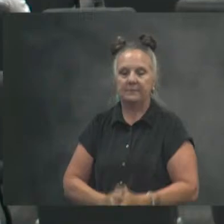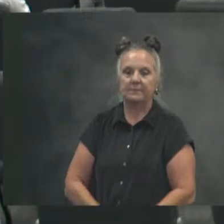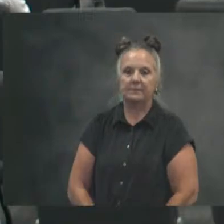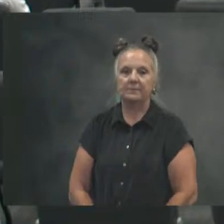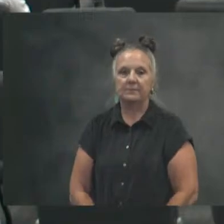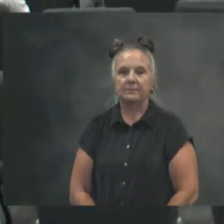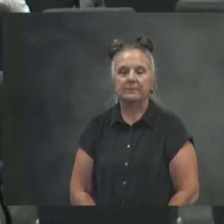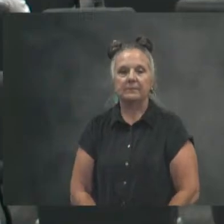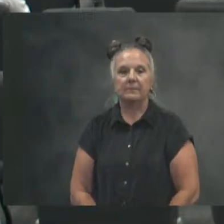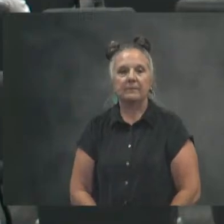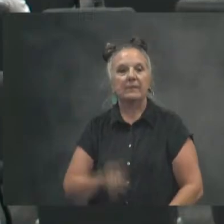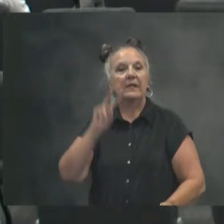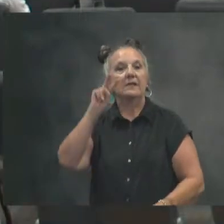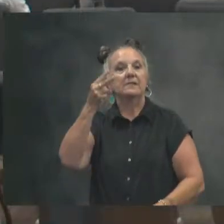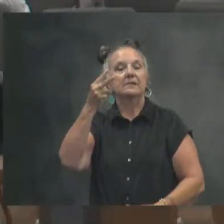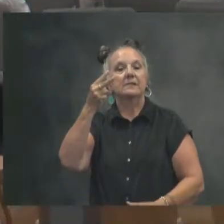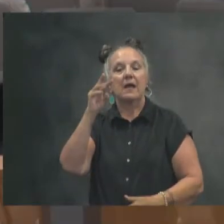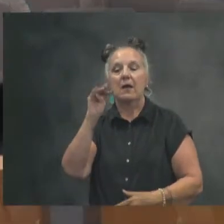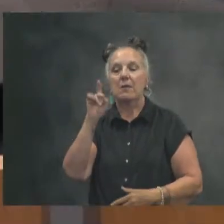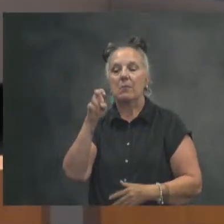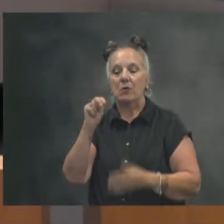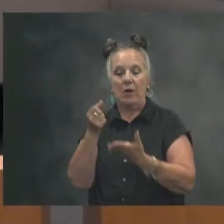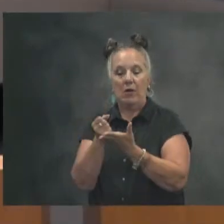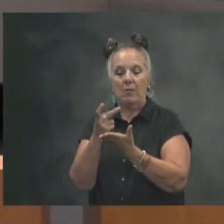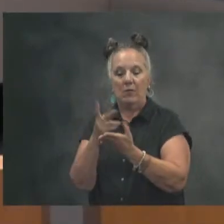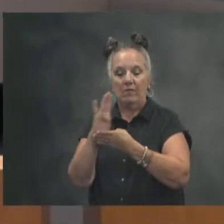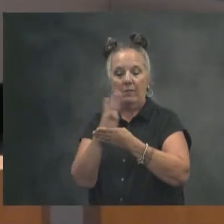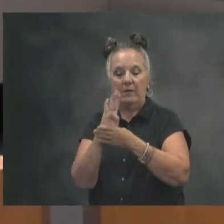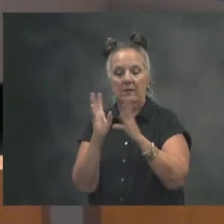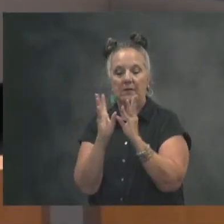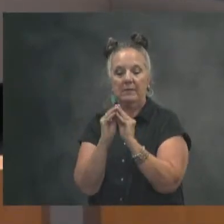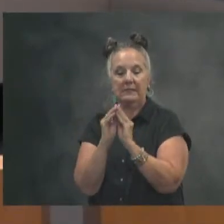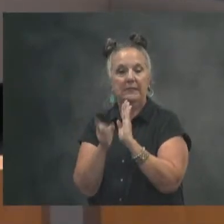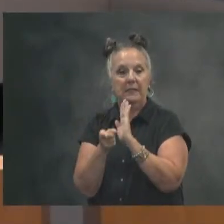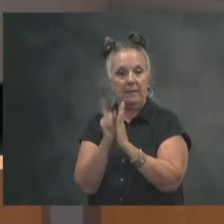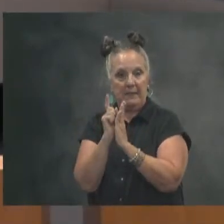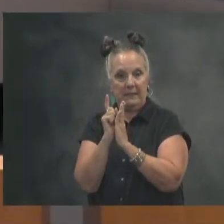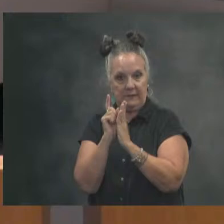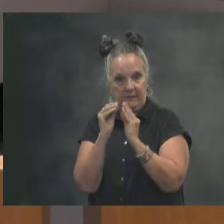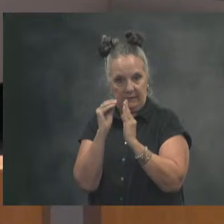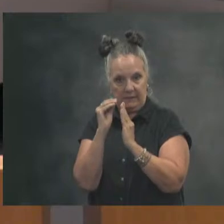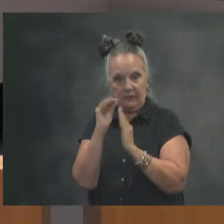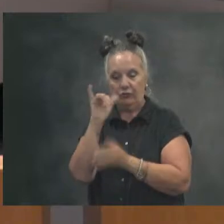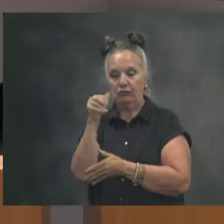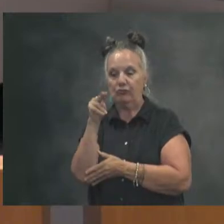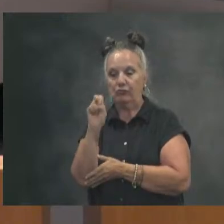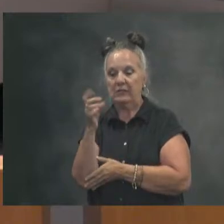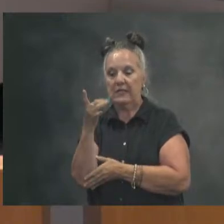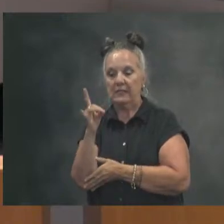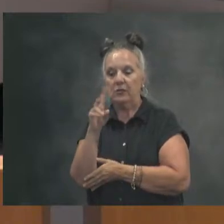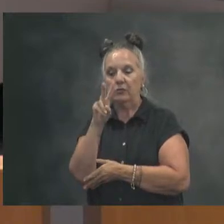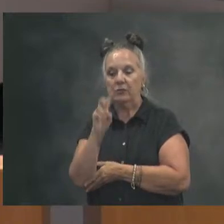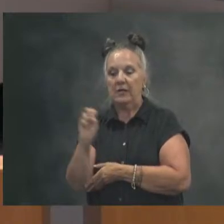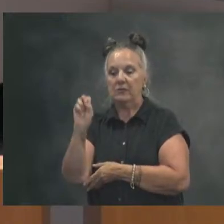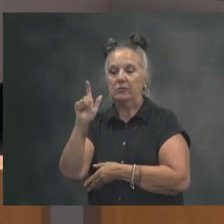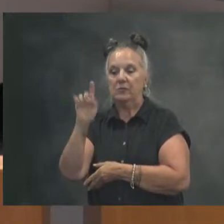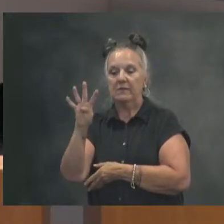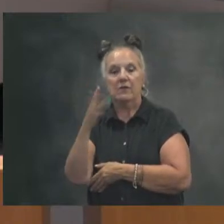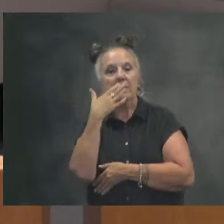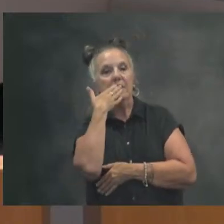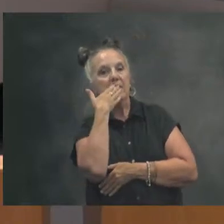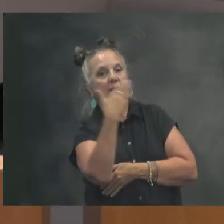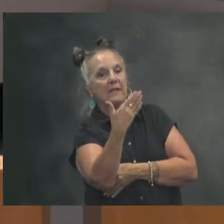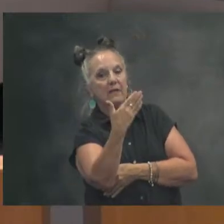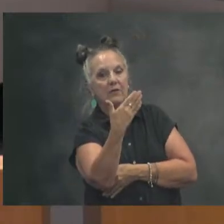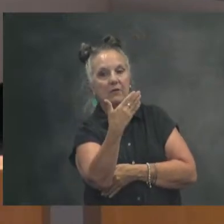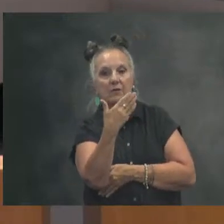The second motion is for the approval of the business meeting minutes for Tuesday, June 18th, 2024. Thank you, Mr.